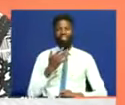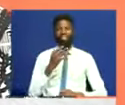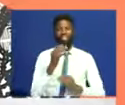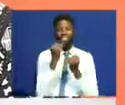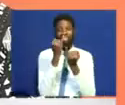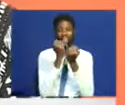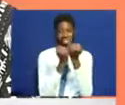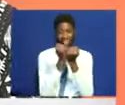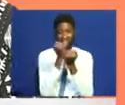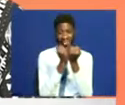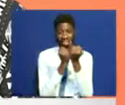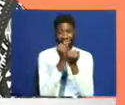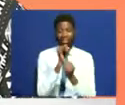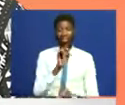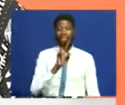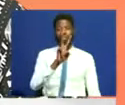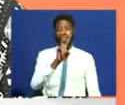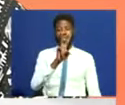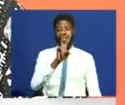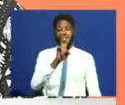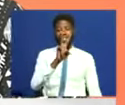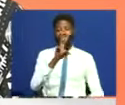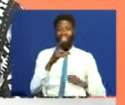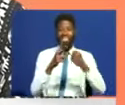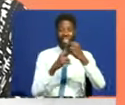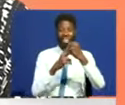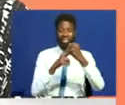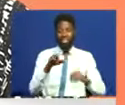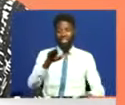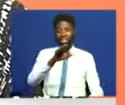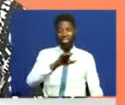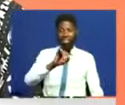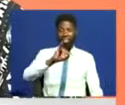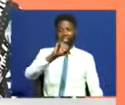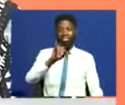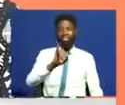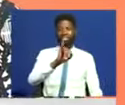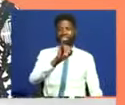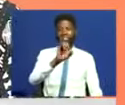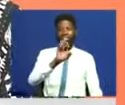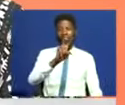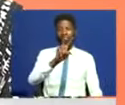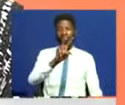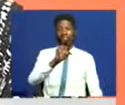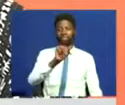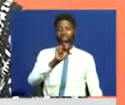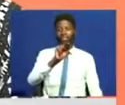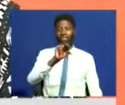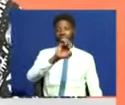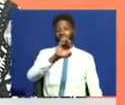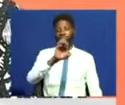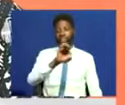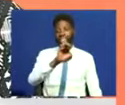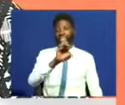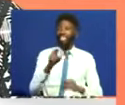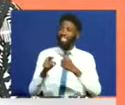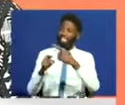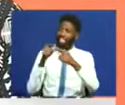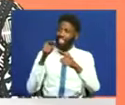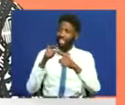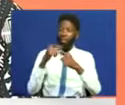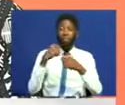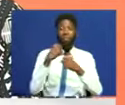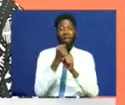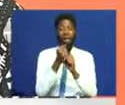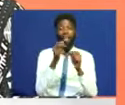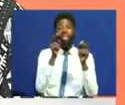the 27th at Jivanji Gardens? Let us speak about femicide. Let us not normalize killing. Let us not